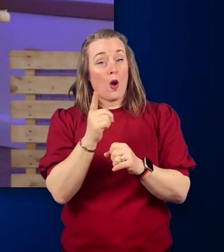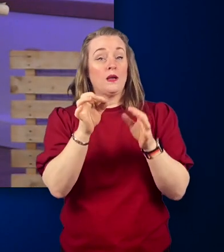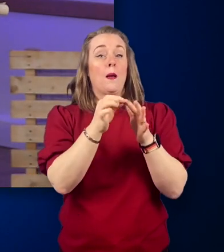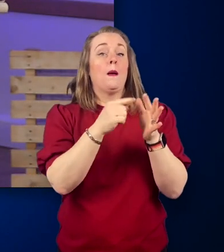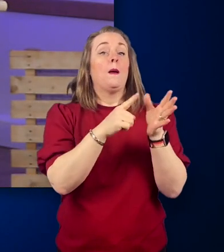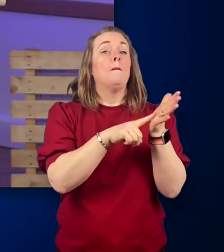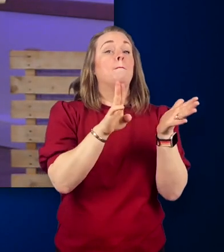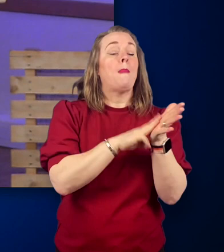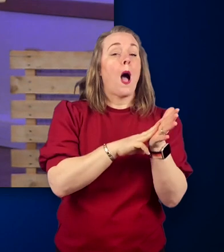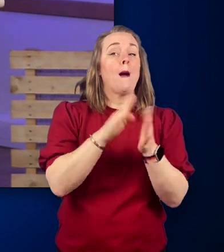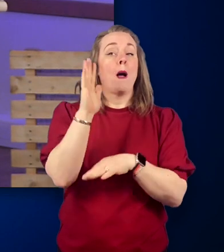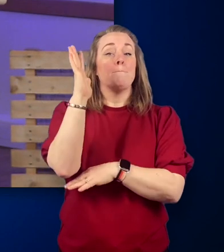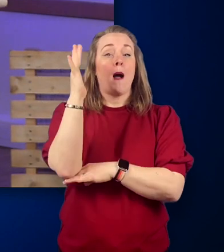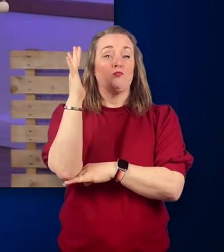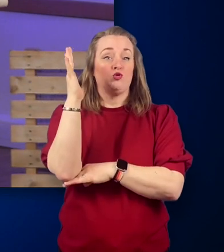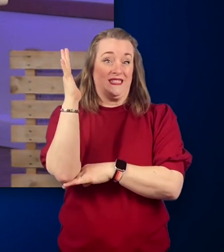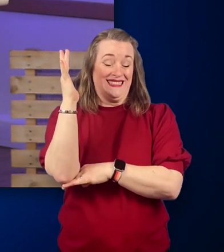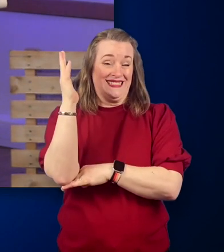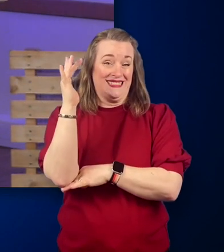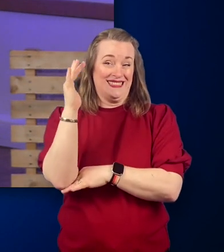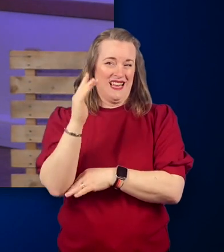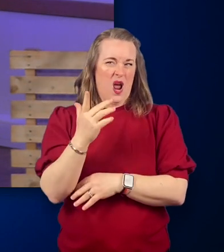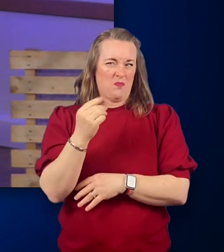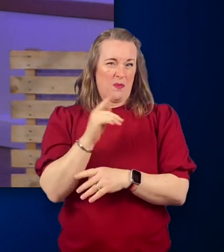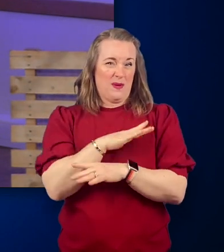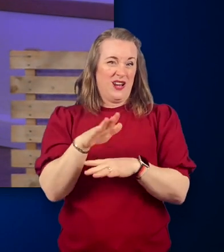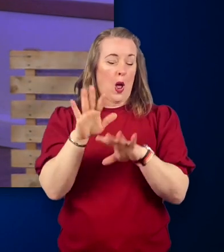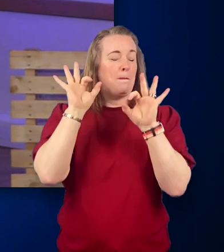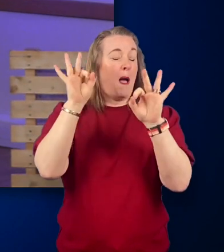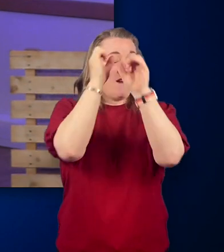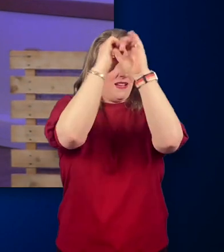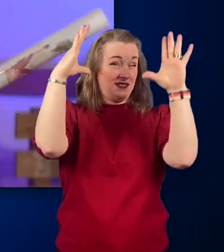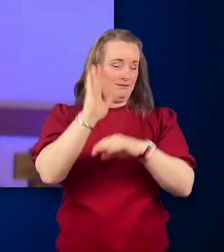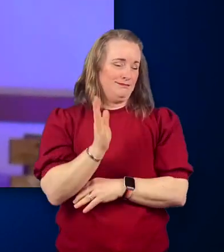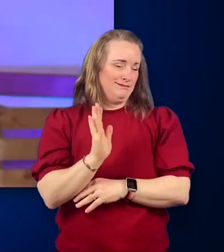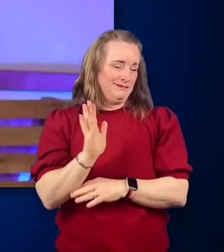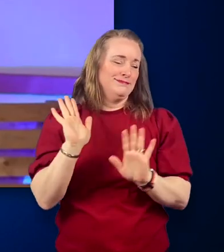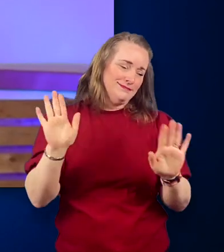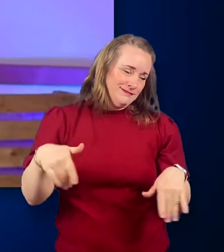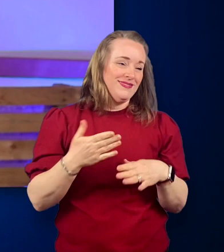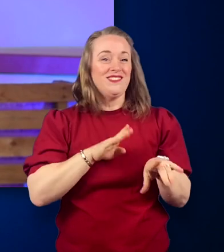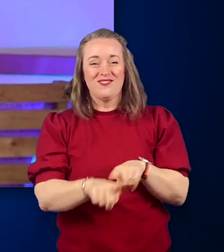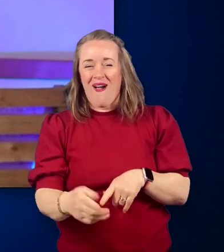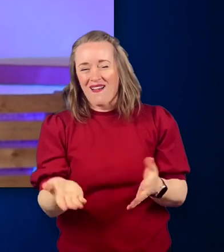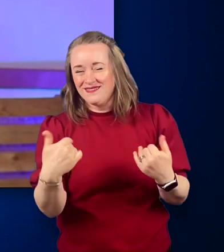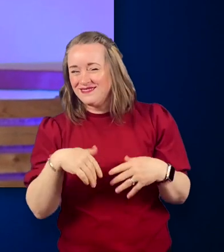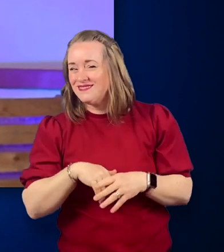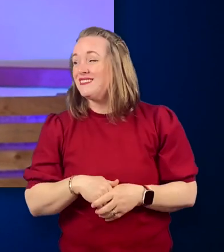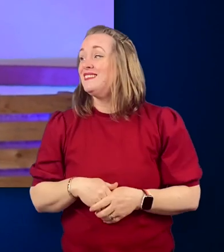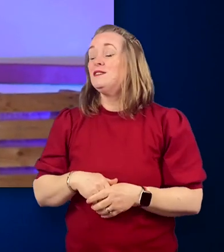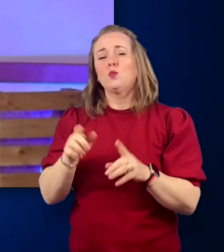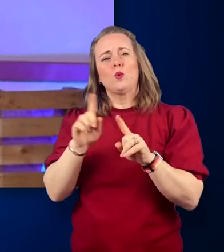probably won't look any more like a palm tree than the donkey looks like a donkey. But let's give it a go, hey. All right, so what I've got here is I've got